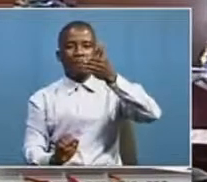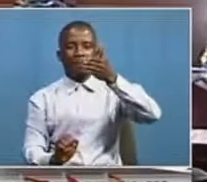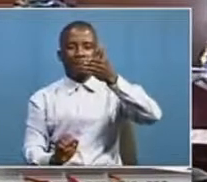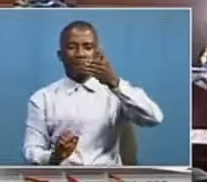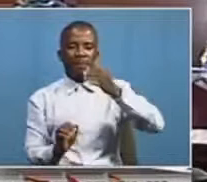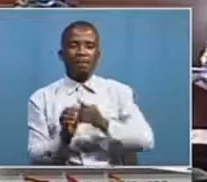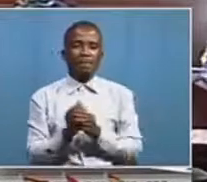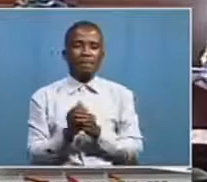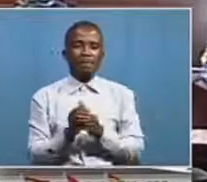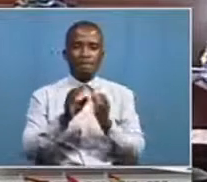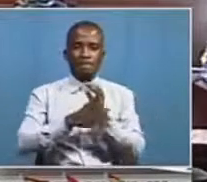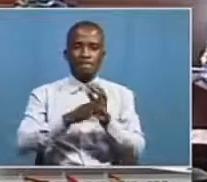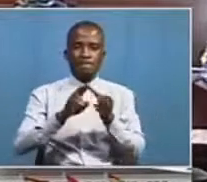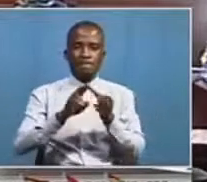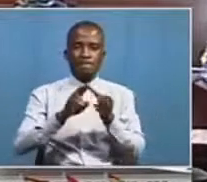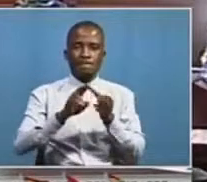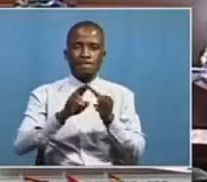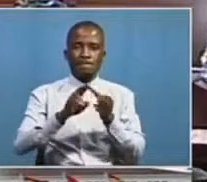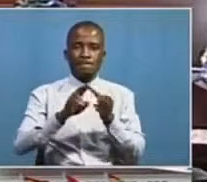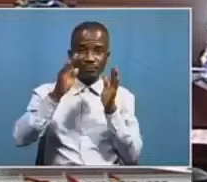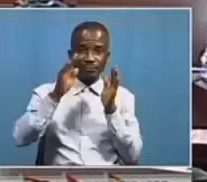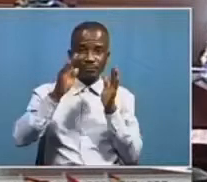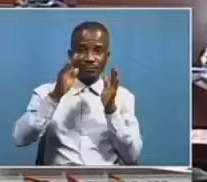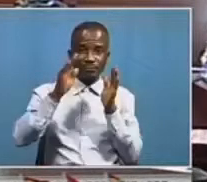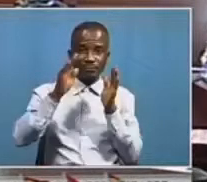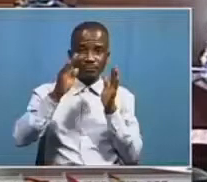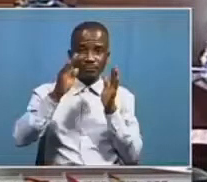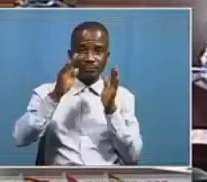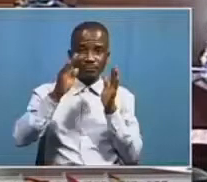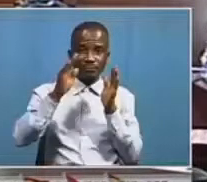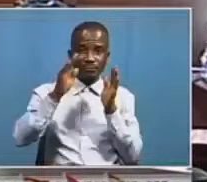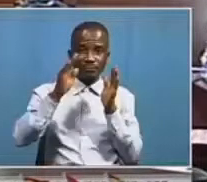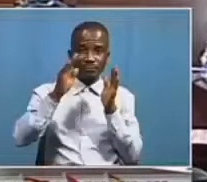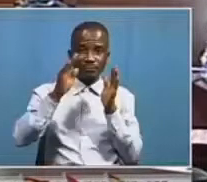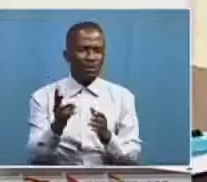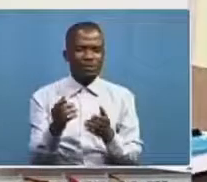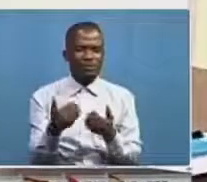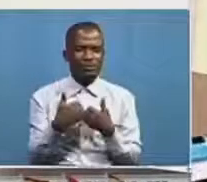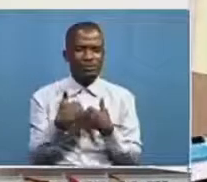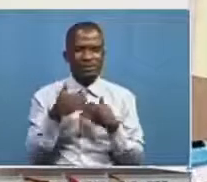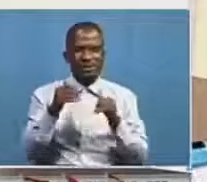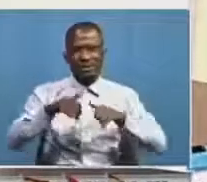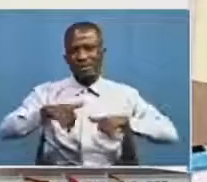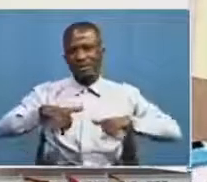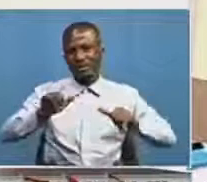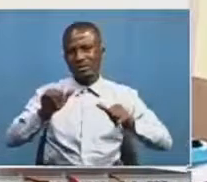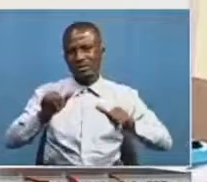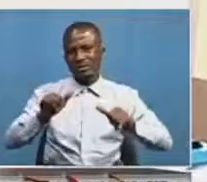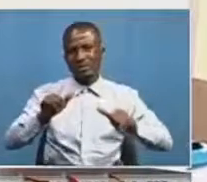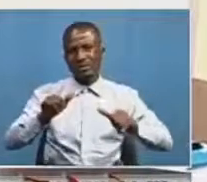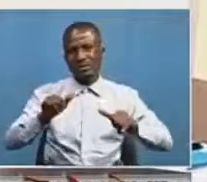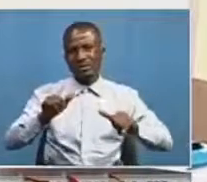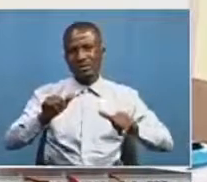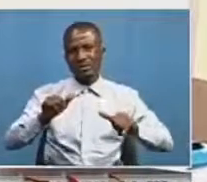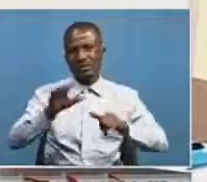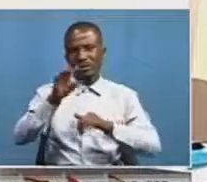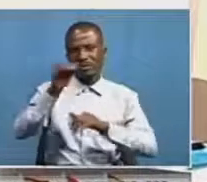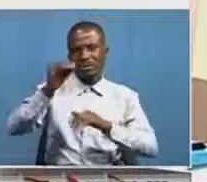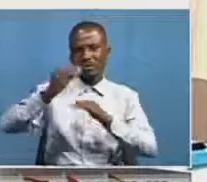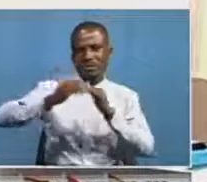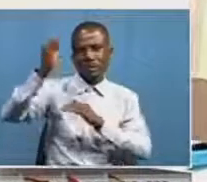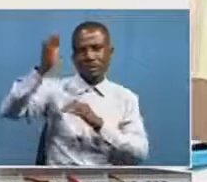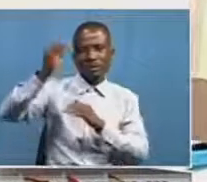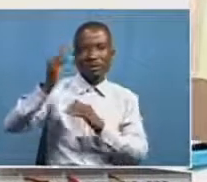total valid votes obtained by the second respondent, he would still have crossed the more than 50%